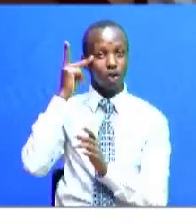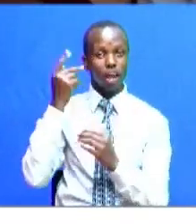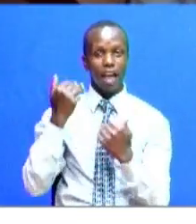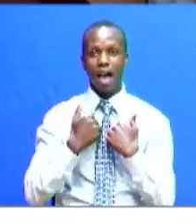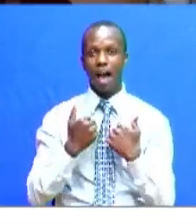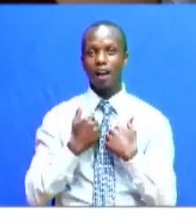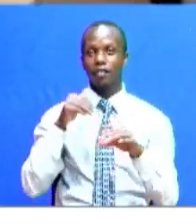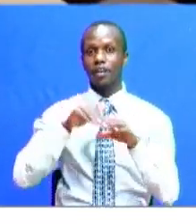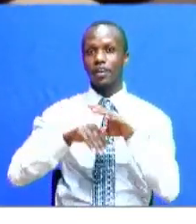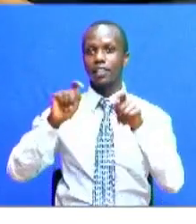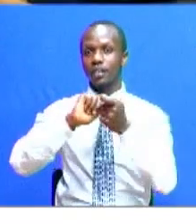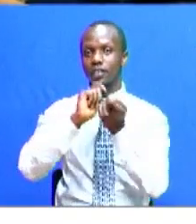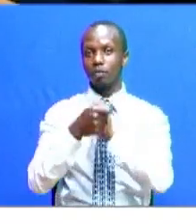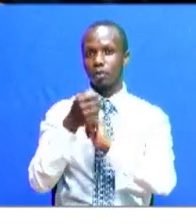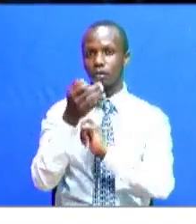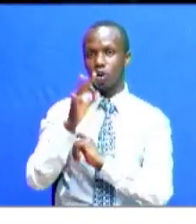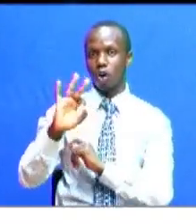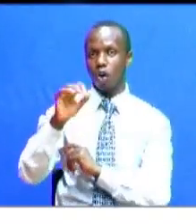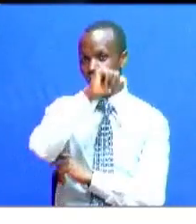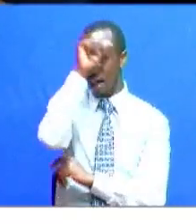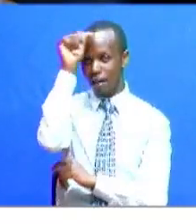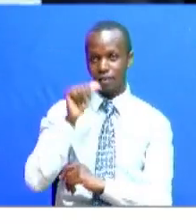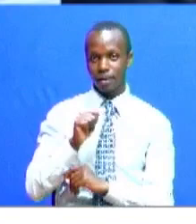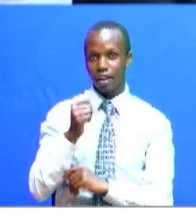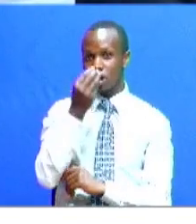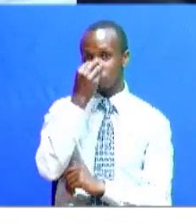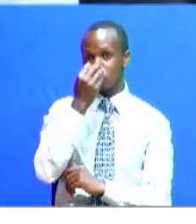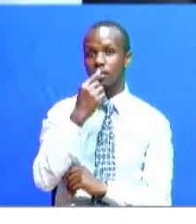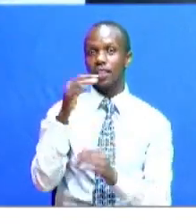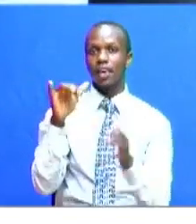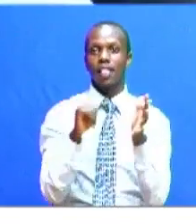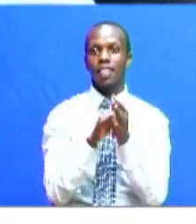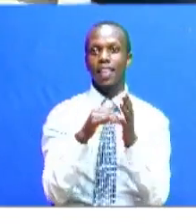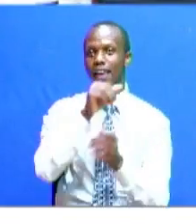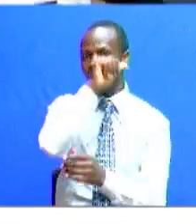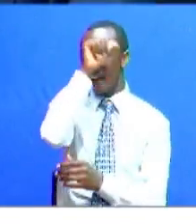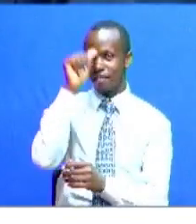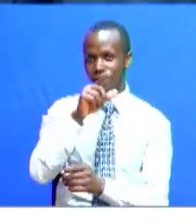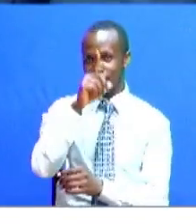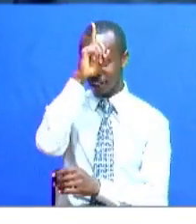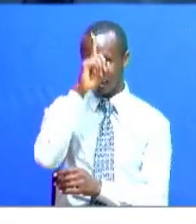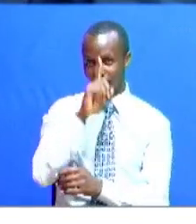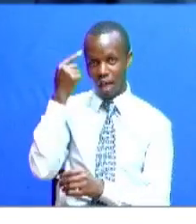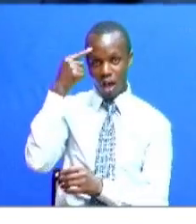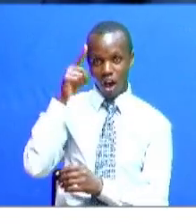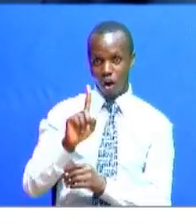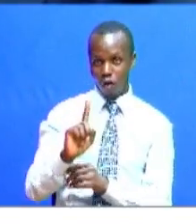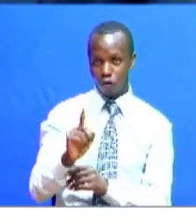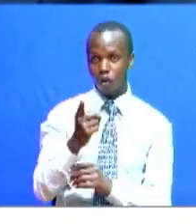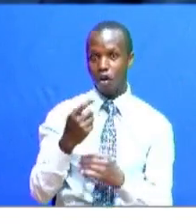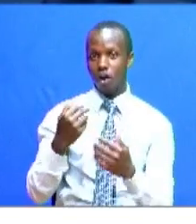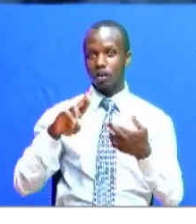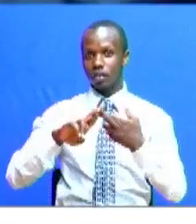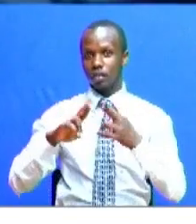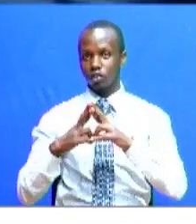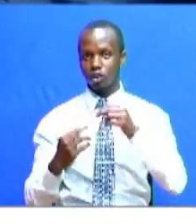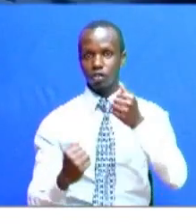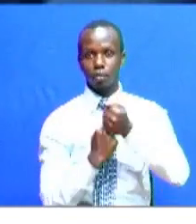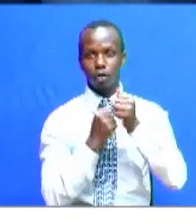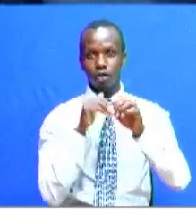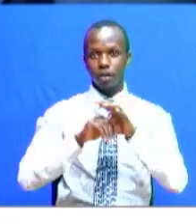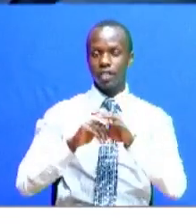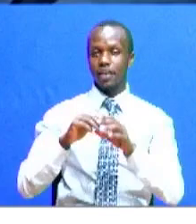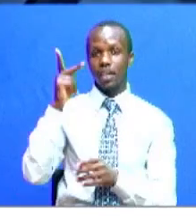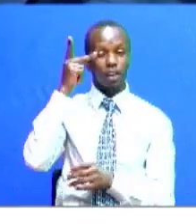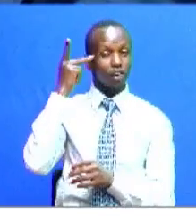the transformation of Africa. The president said Africa is keen on exploring robust partnerships with Korean investors